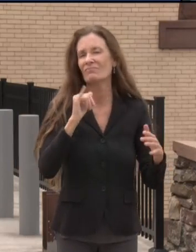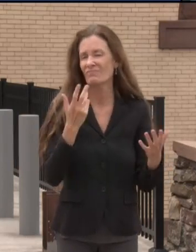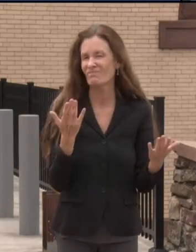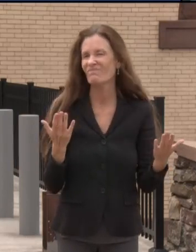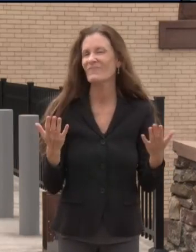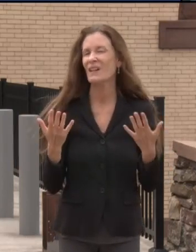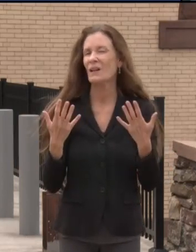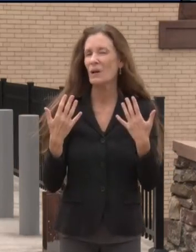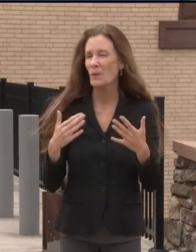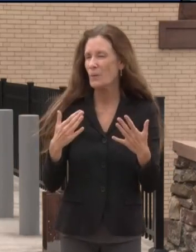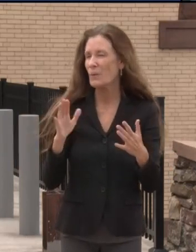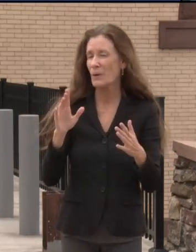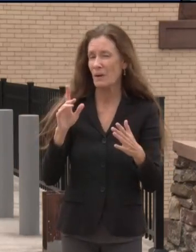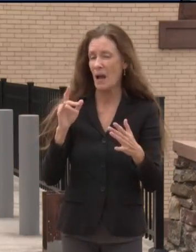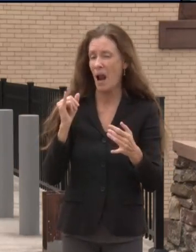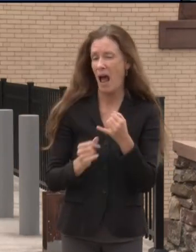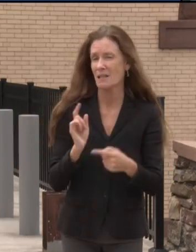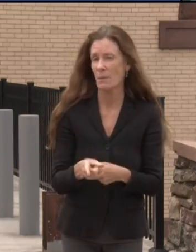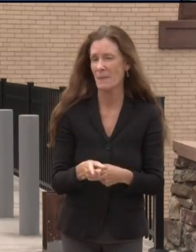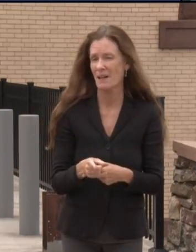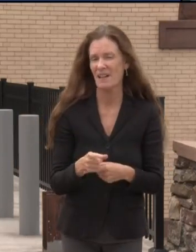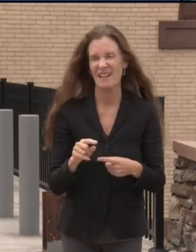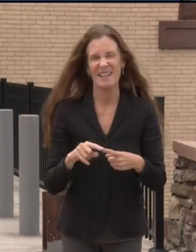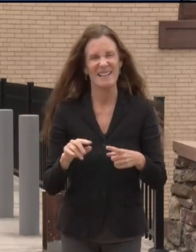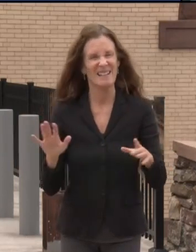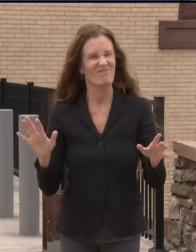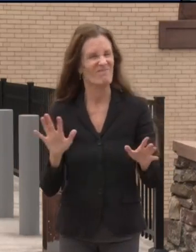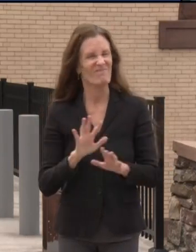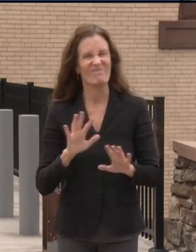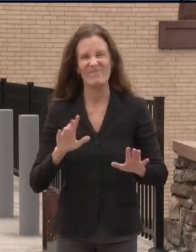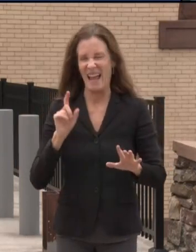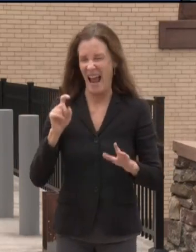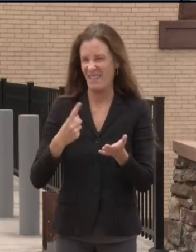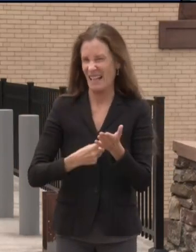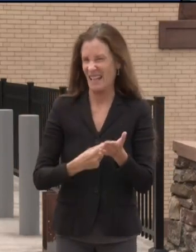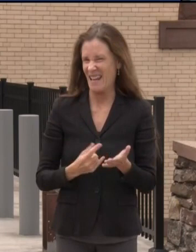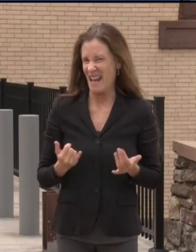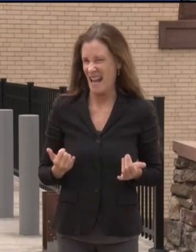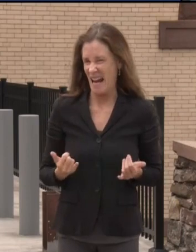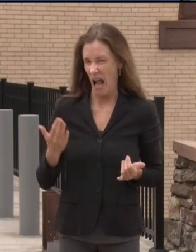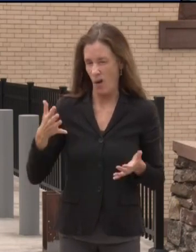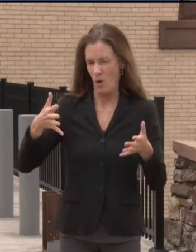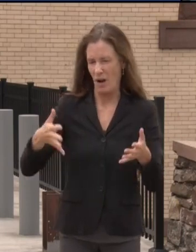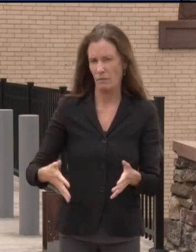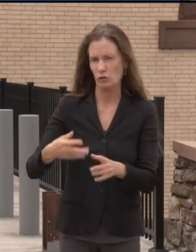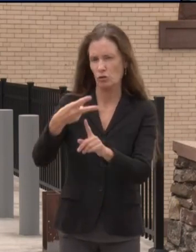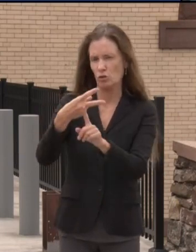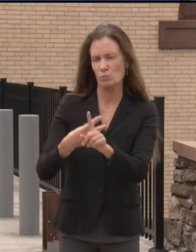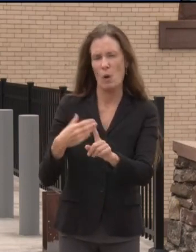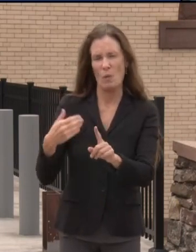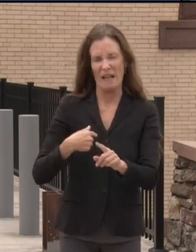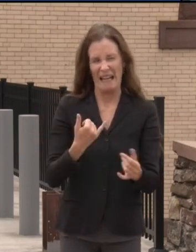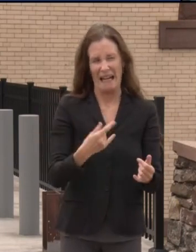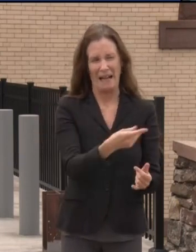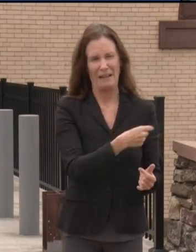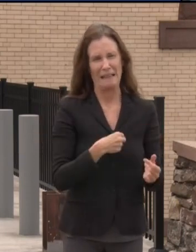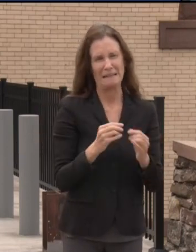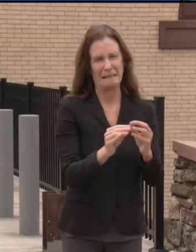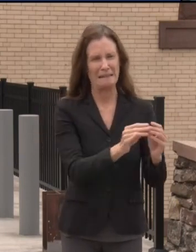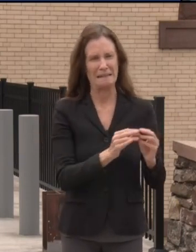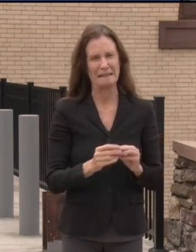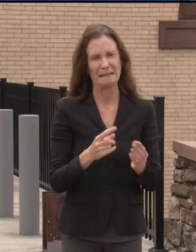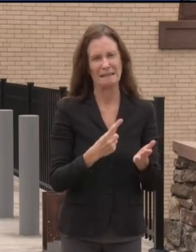the last minute to do this. So we're talking now, and there's over 2 months to go until Election Day. I'd say they're